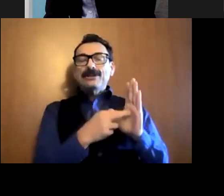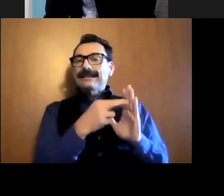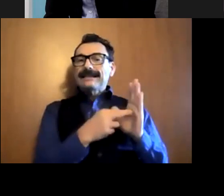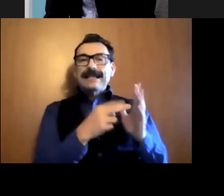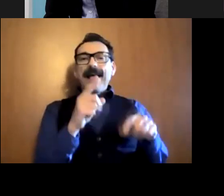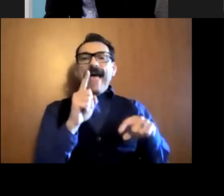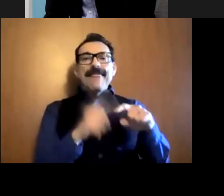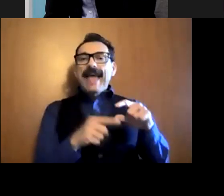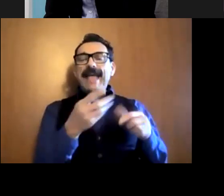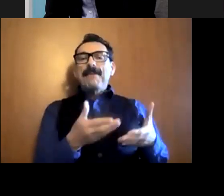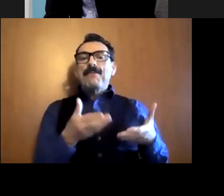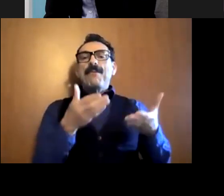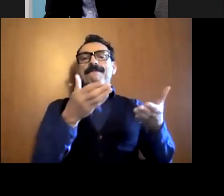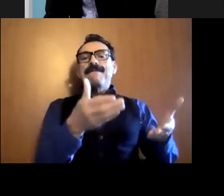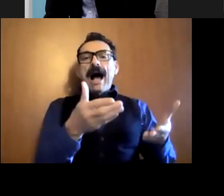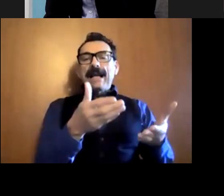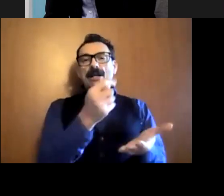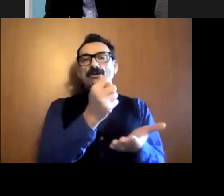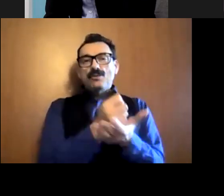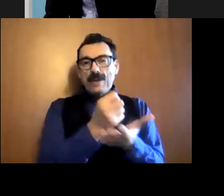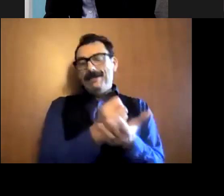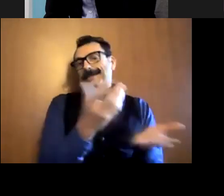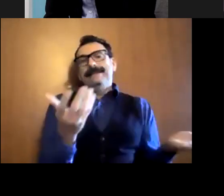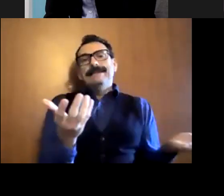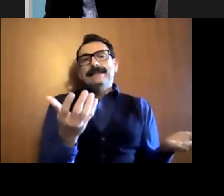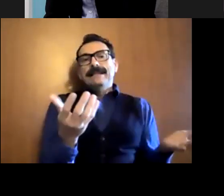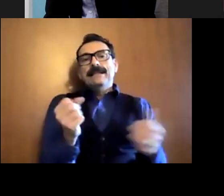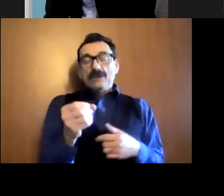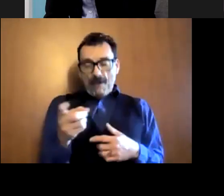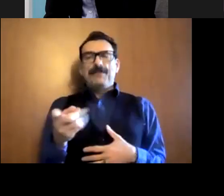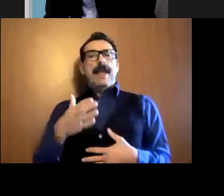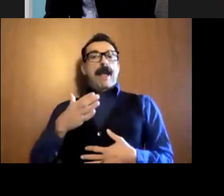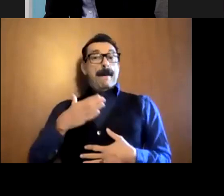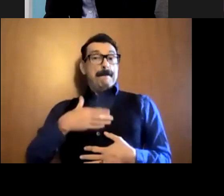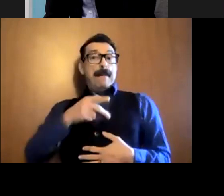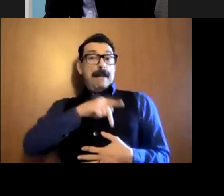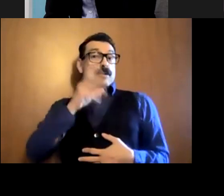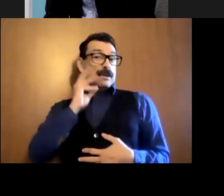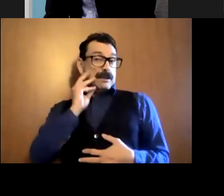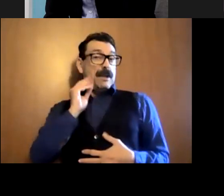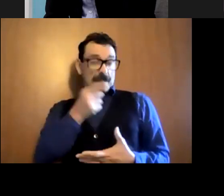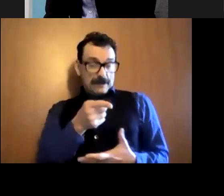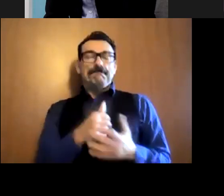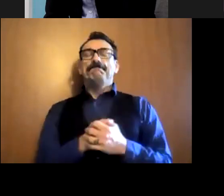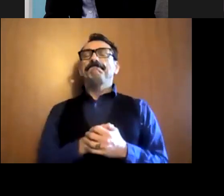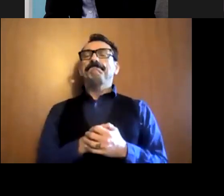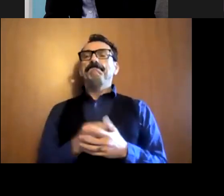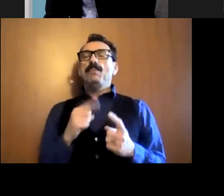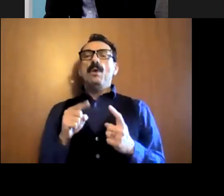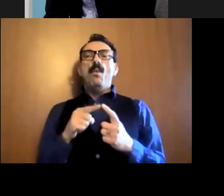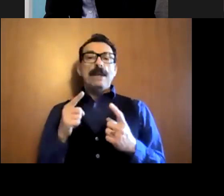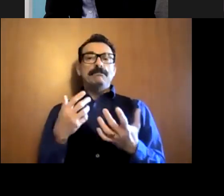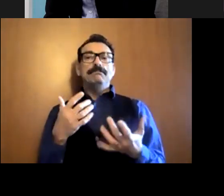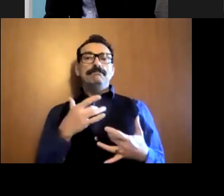for the pain. I will share my personal experience when I work with my students. I'm not going to, of course, give